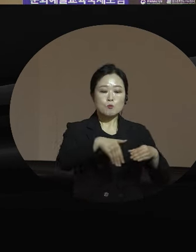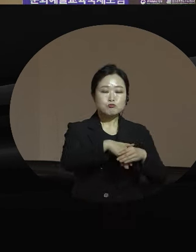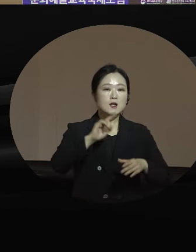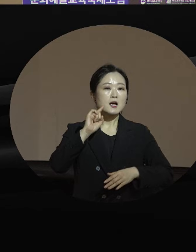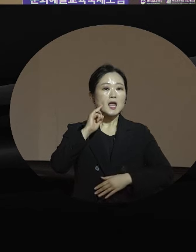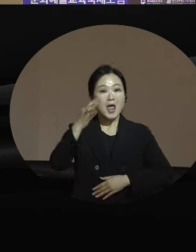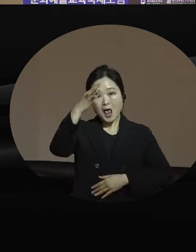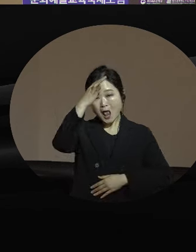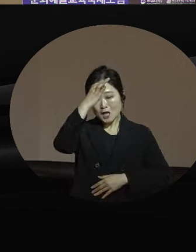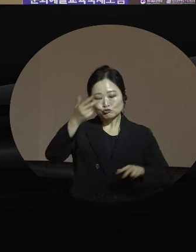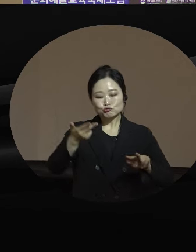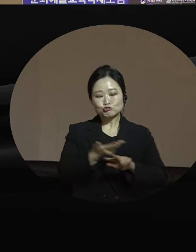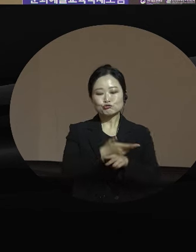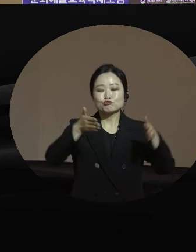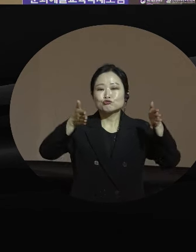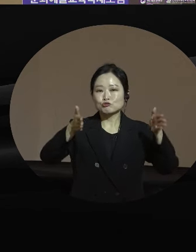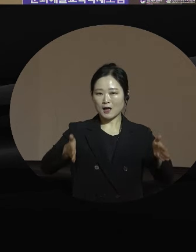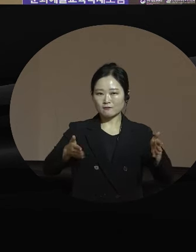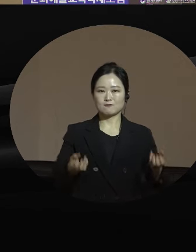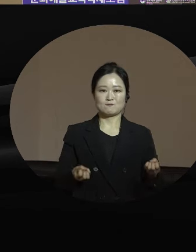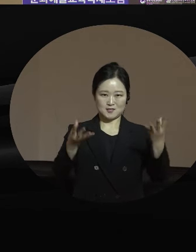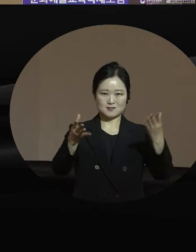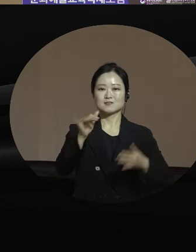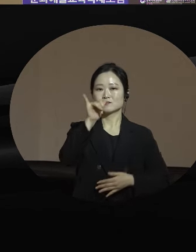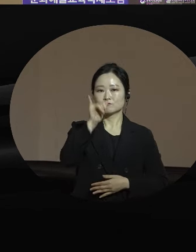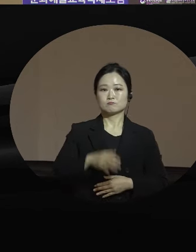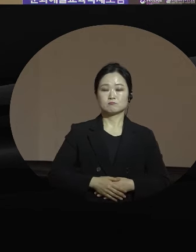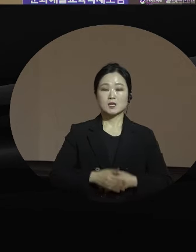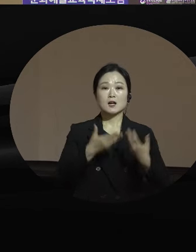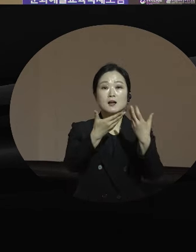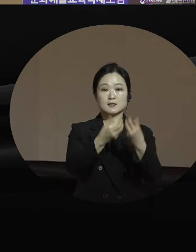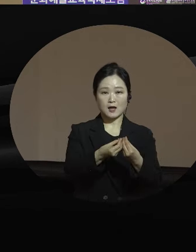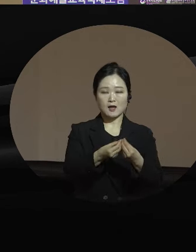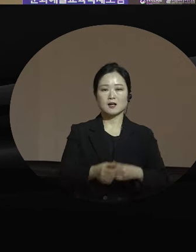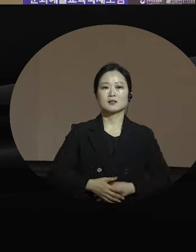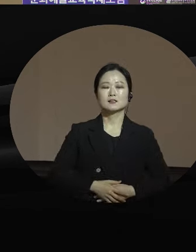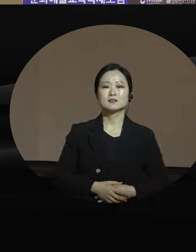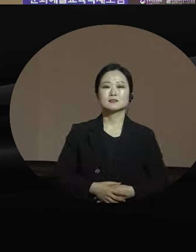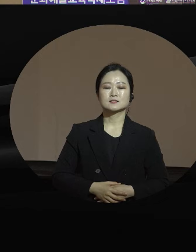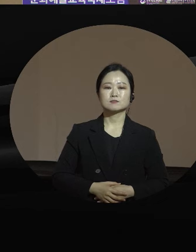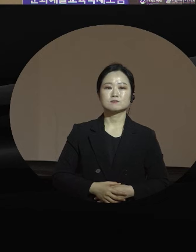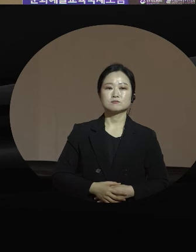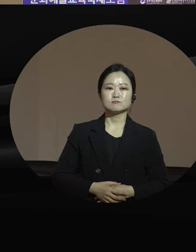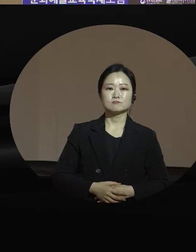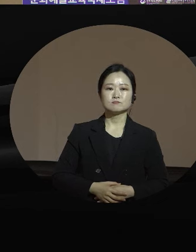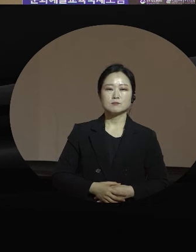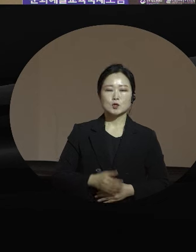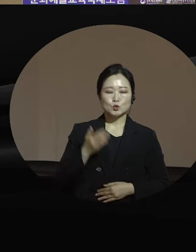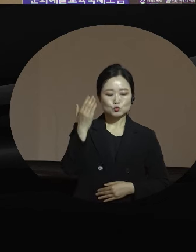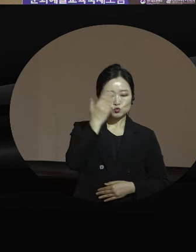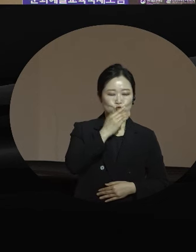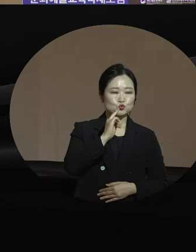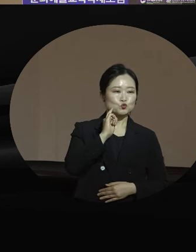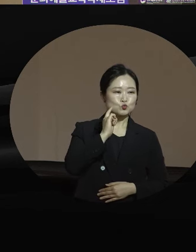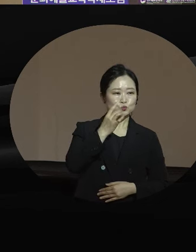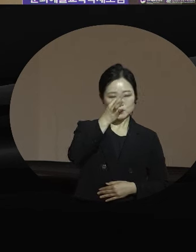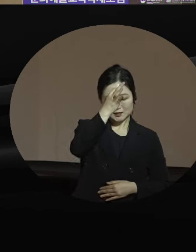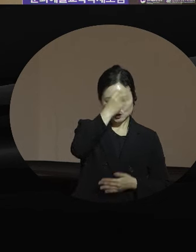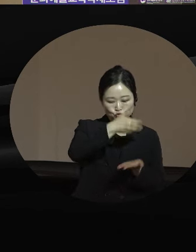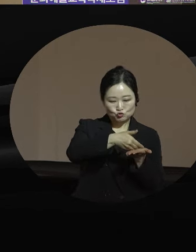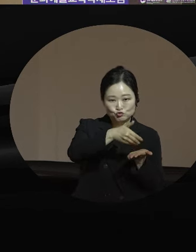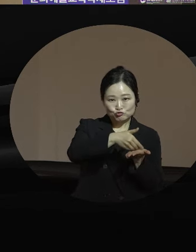The art weeks, for example, the art weeks in museum weeks, the fashion week, photo week, and